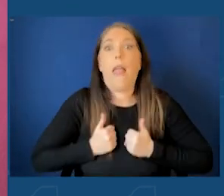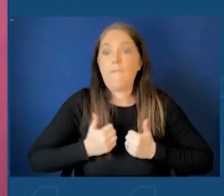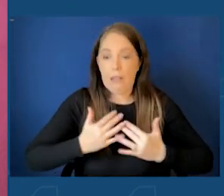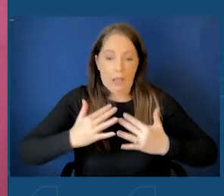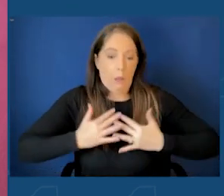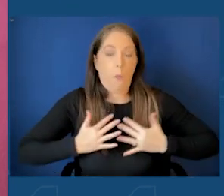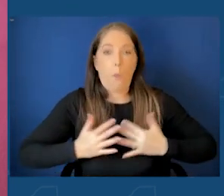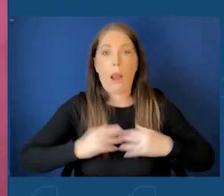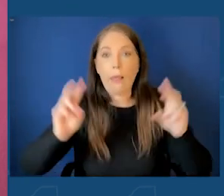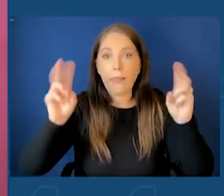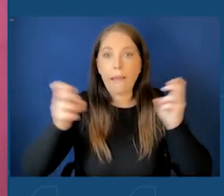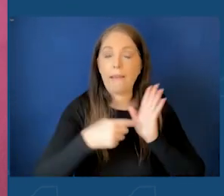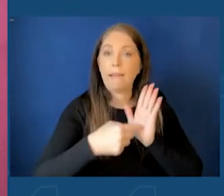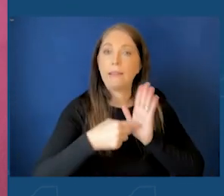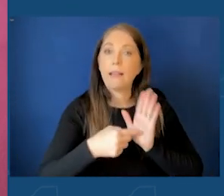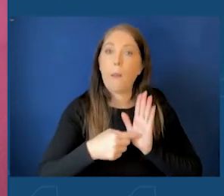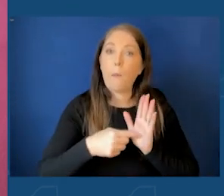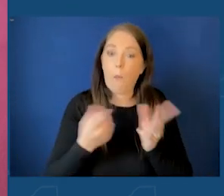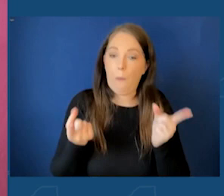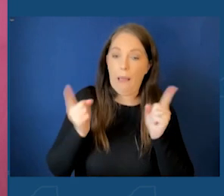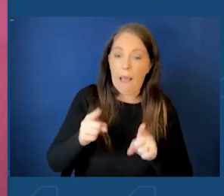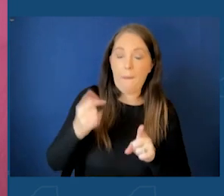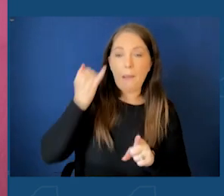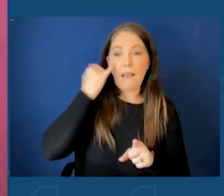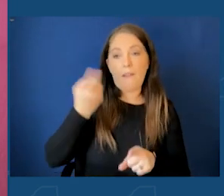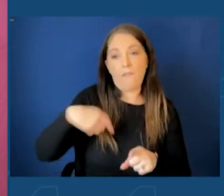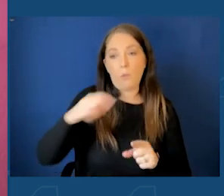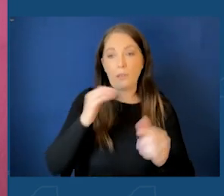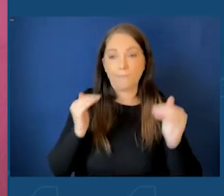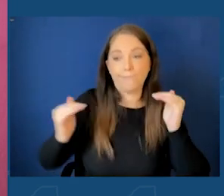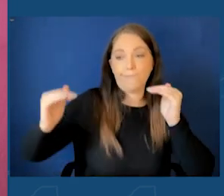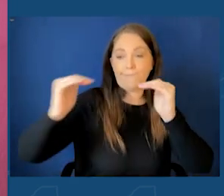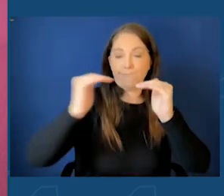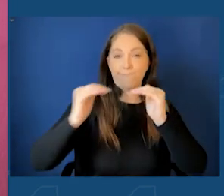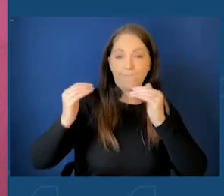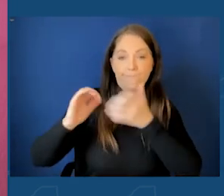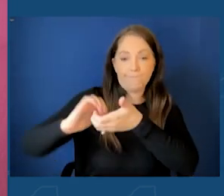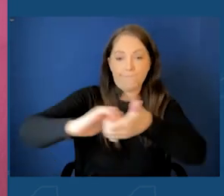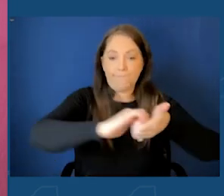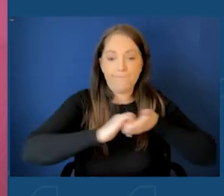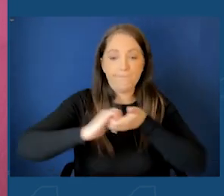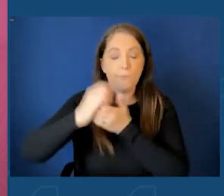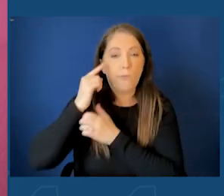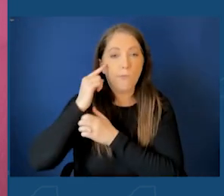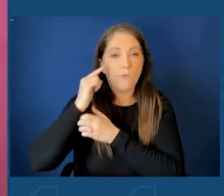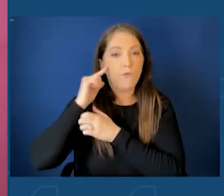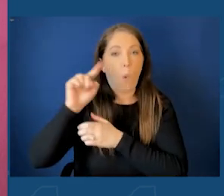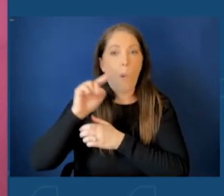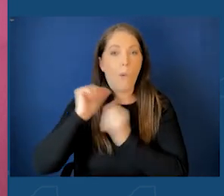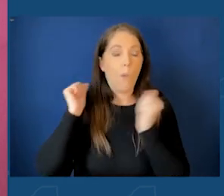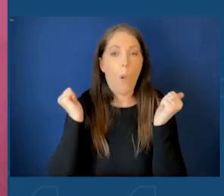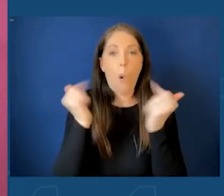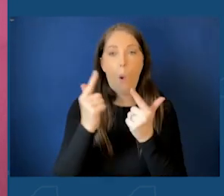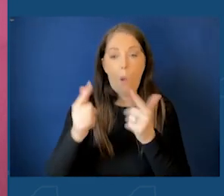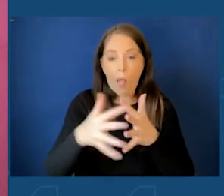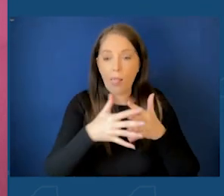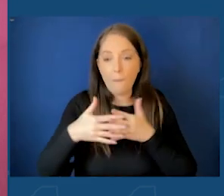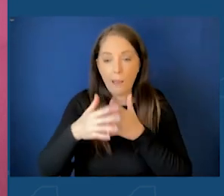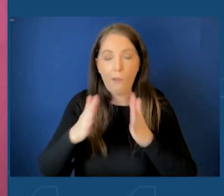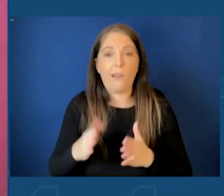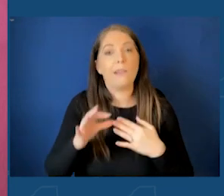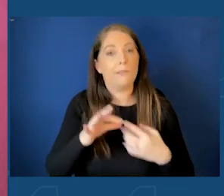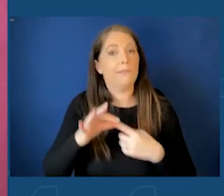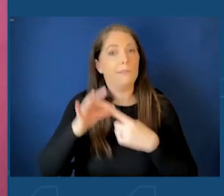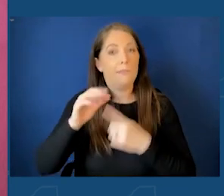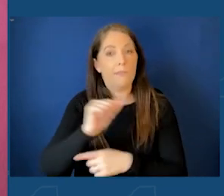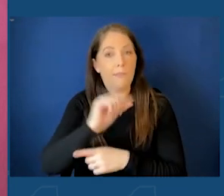goal to advance opportunity for African Americans and indeed for all Americans. The Urban League Empowerment Center will provide a meeting space,